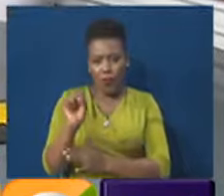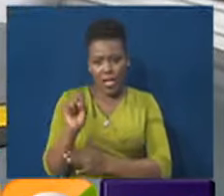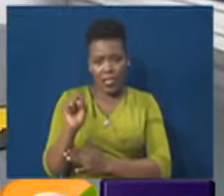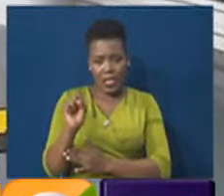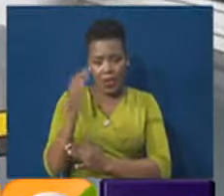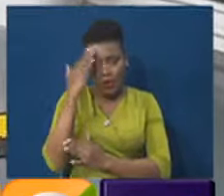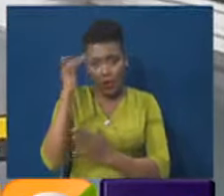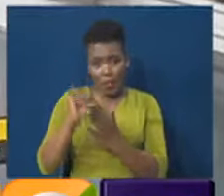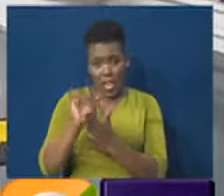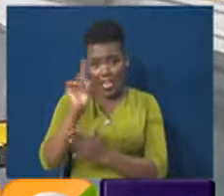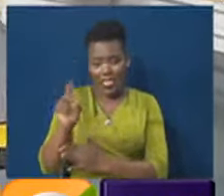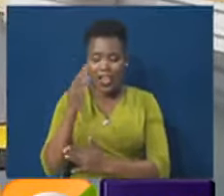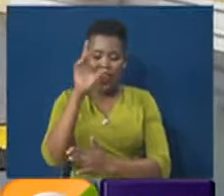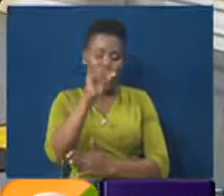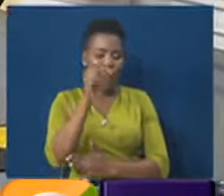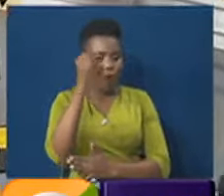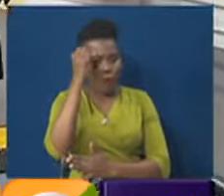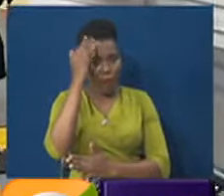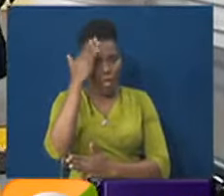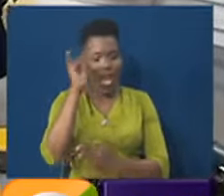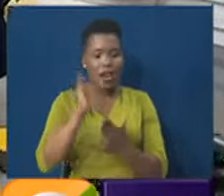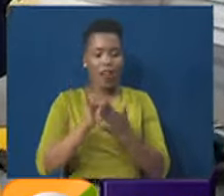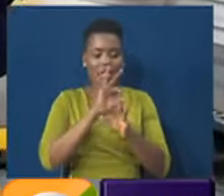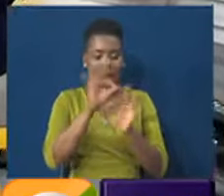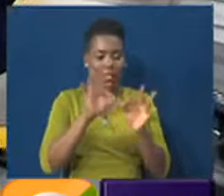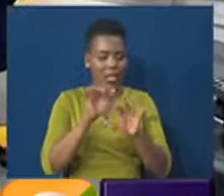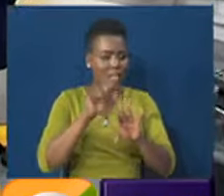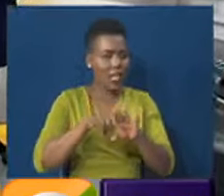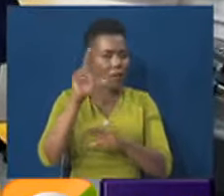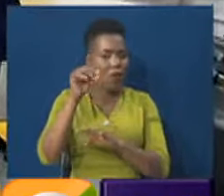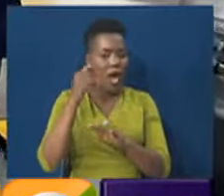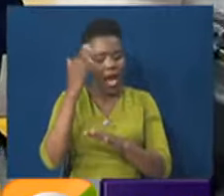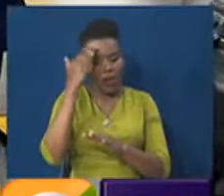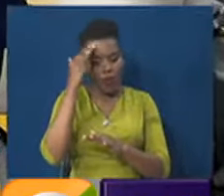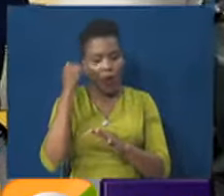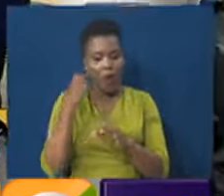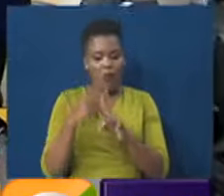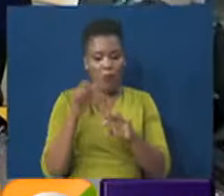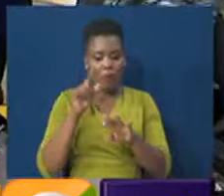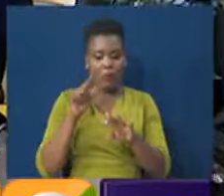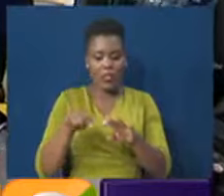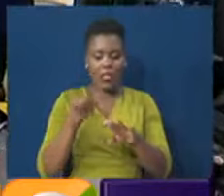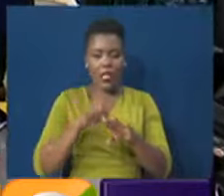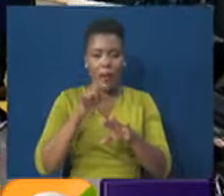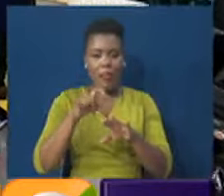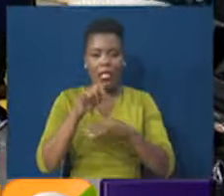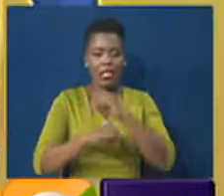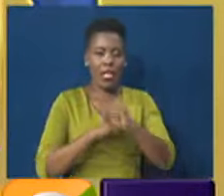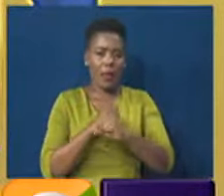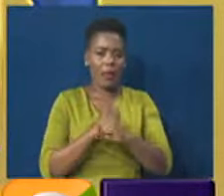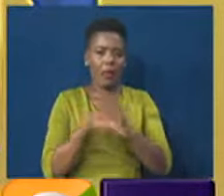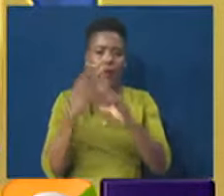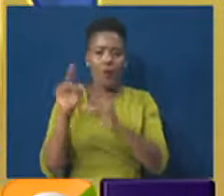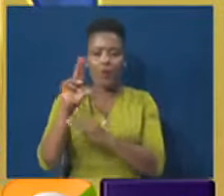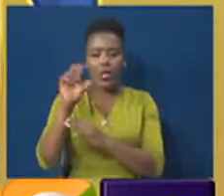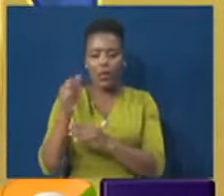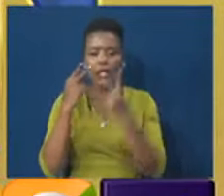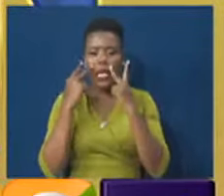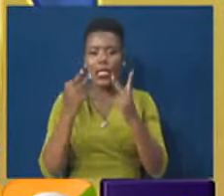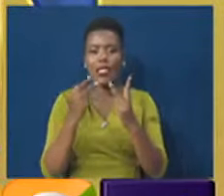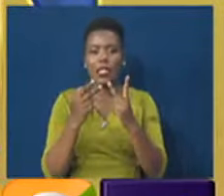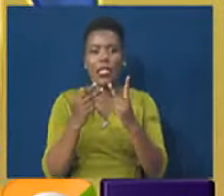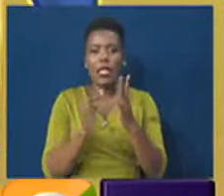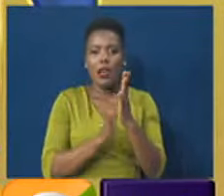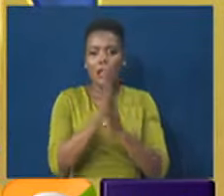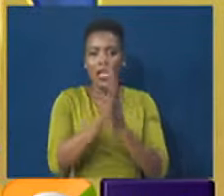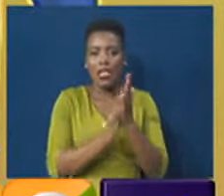Since this year only, my friend, just go to the US and look at the interest rate on what has happened in the interest rate. We've been talking about, I don't know where you